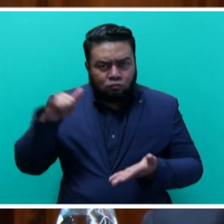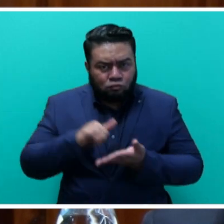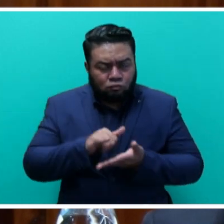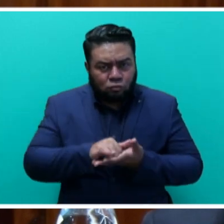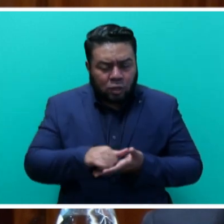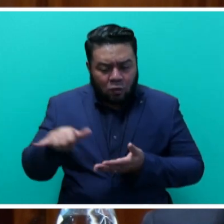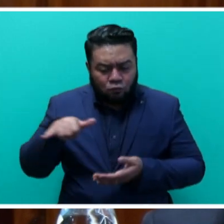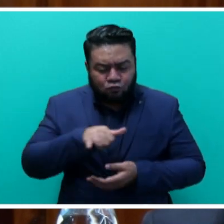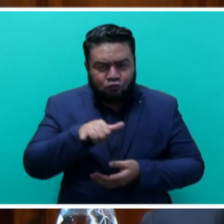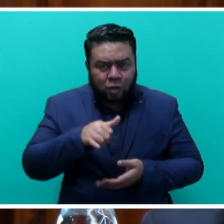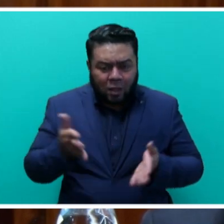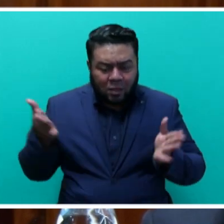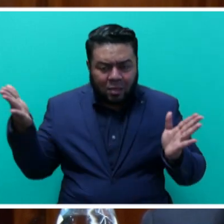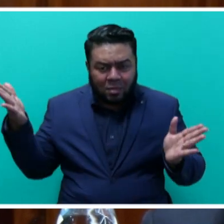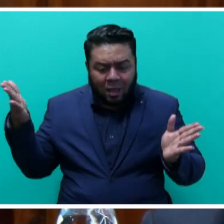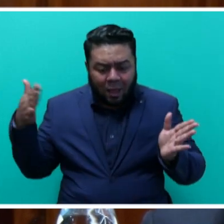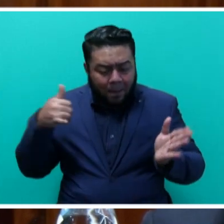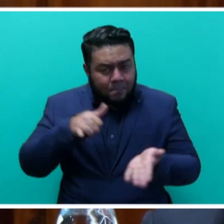Aerodrome,